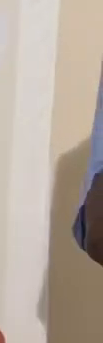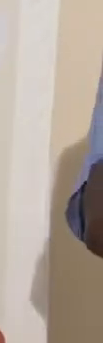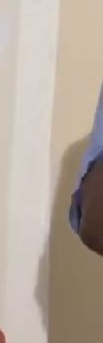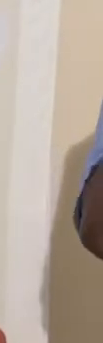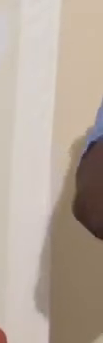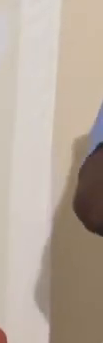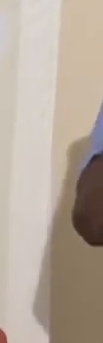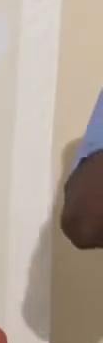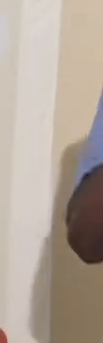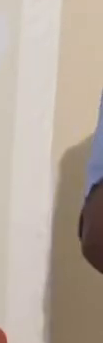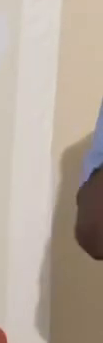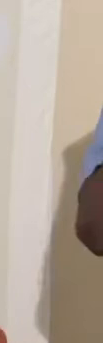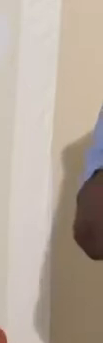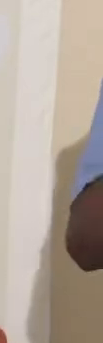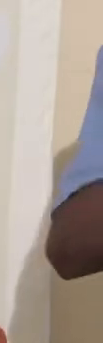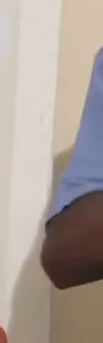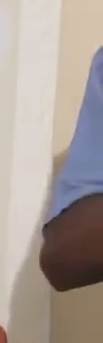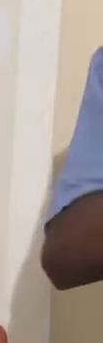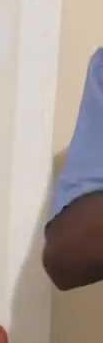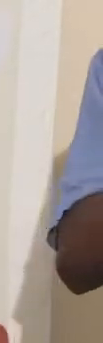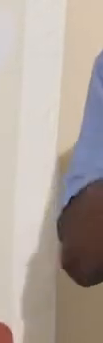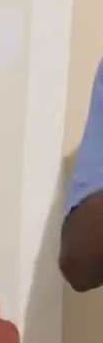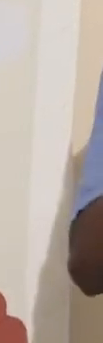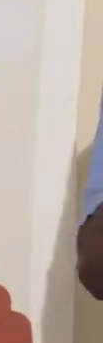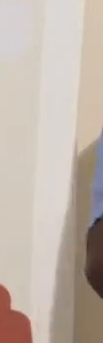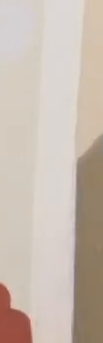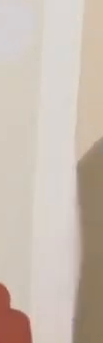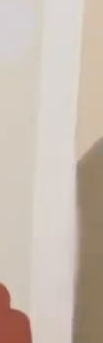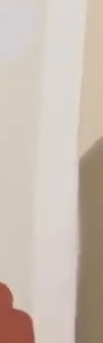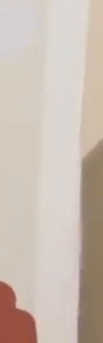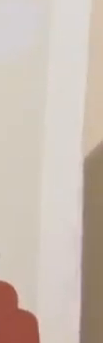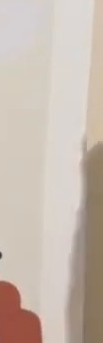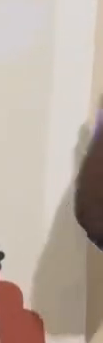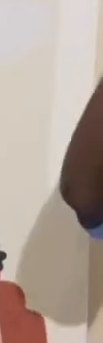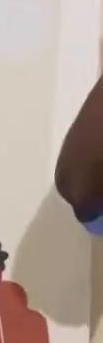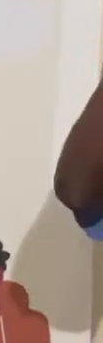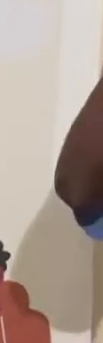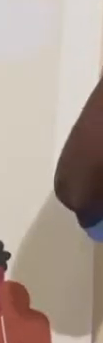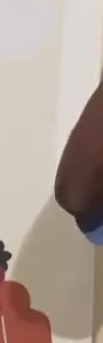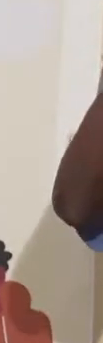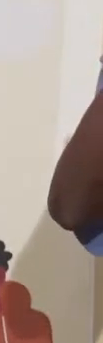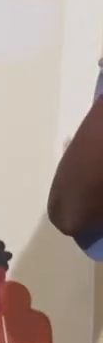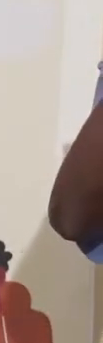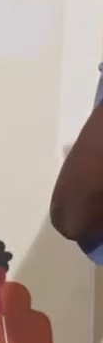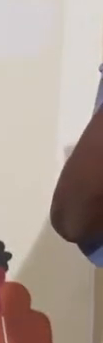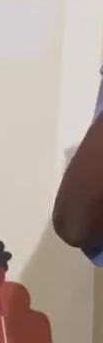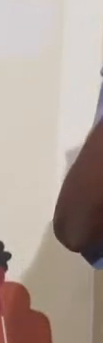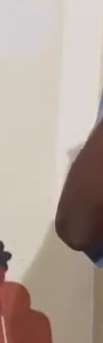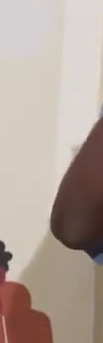bomakho ufunza kuDeuteronomy. Tincwadi letinemandla Old Testament.